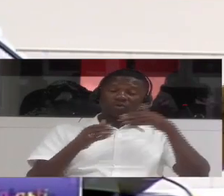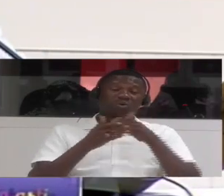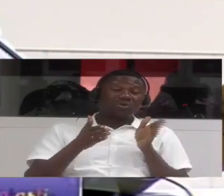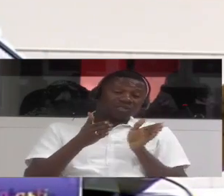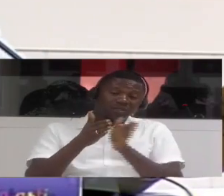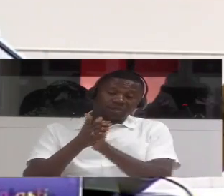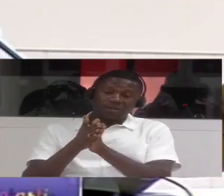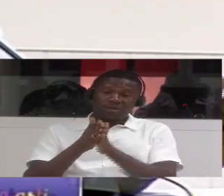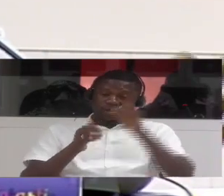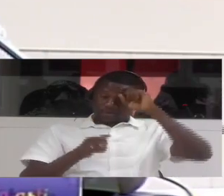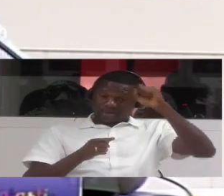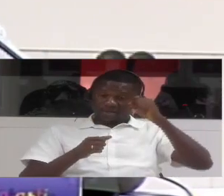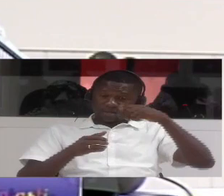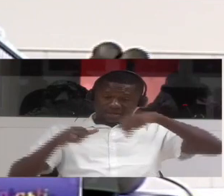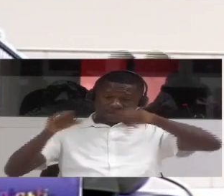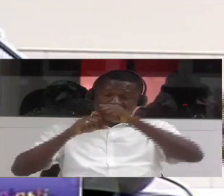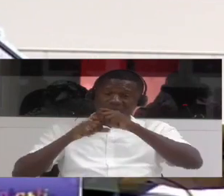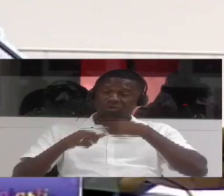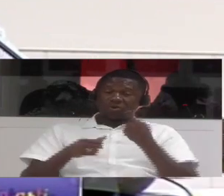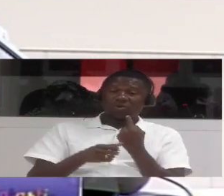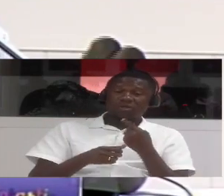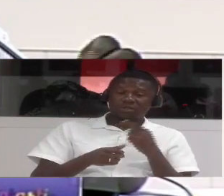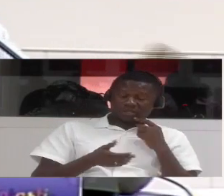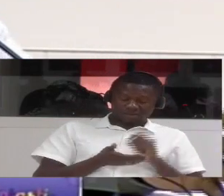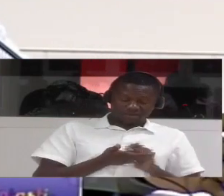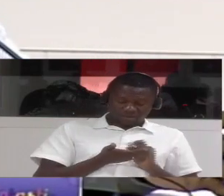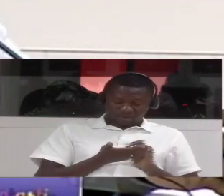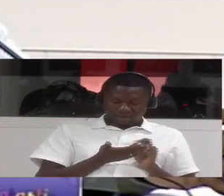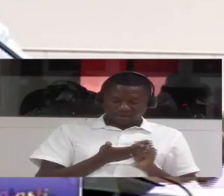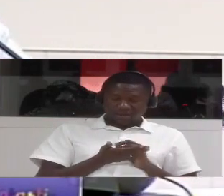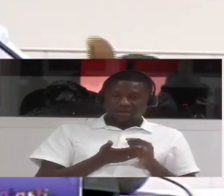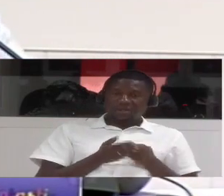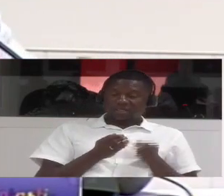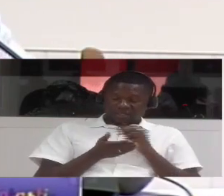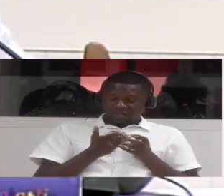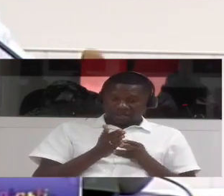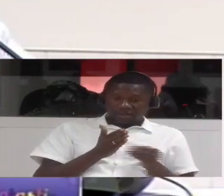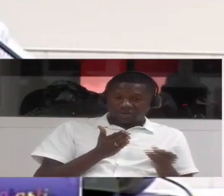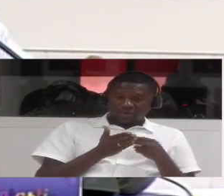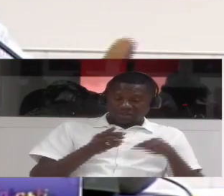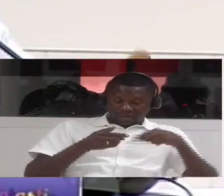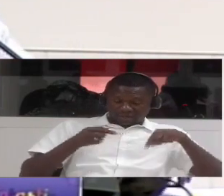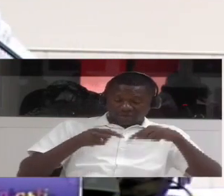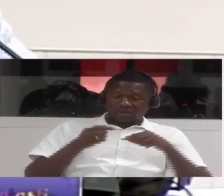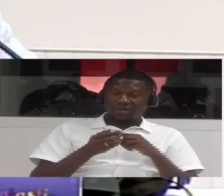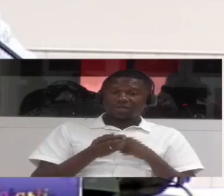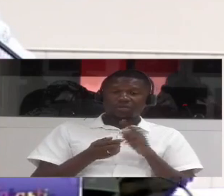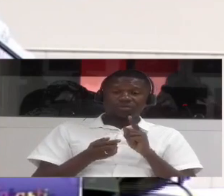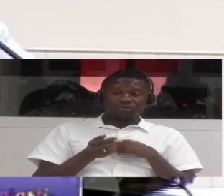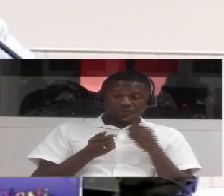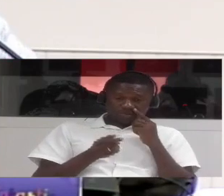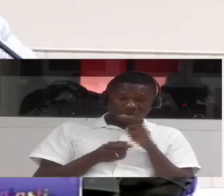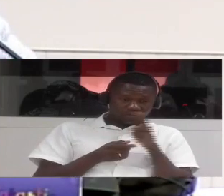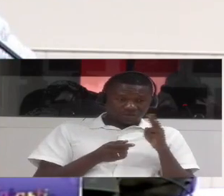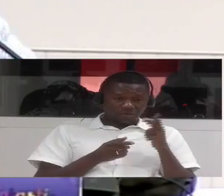near the president was. So he was just taking notes and recording. And some, you know, soldiers